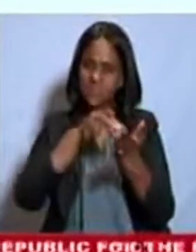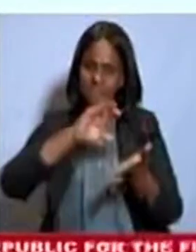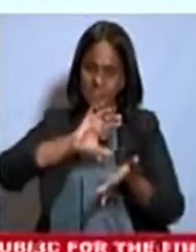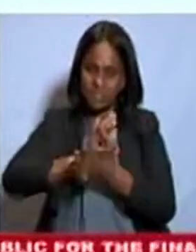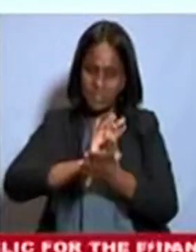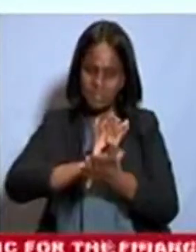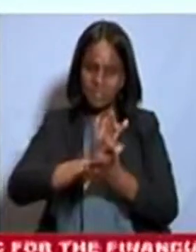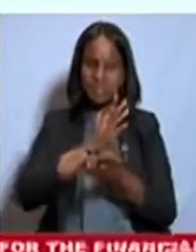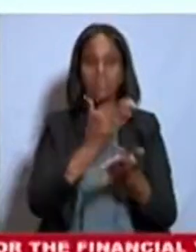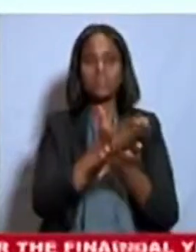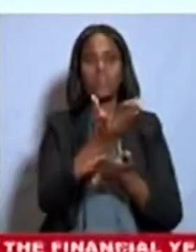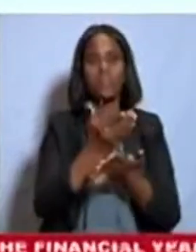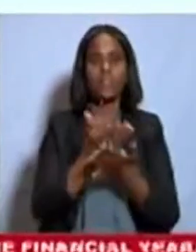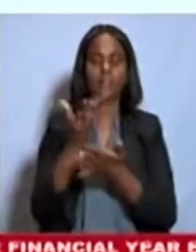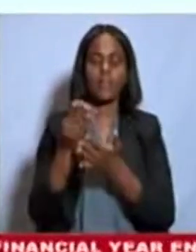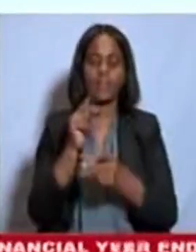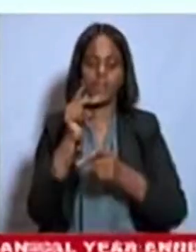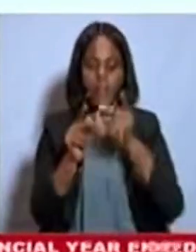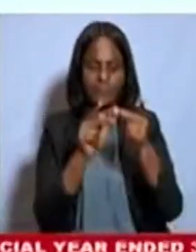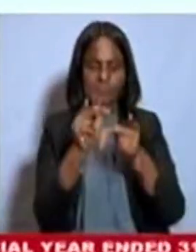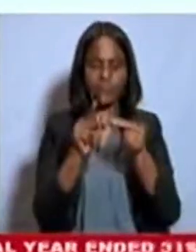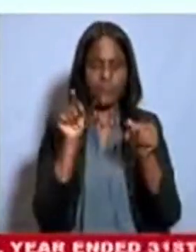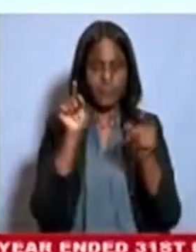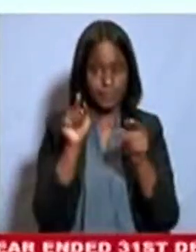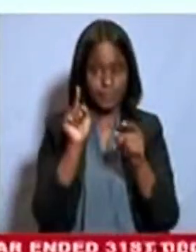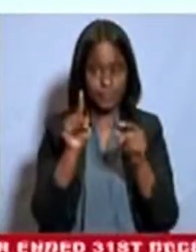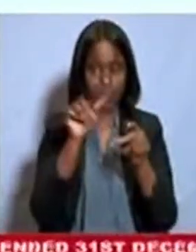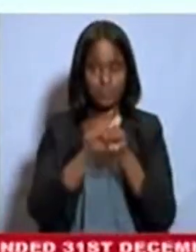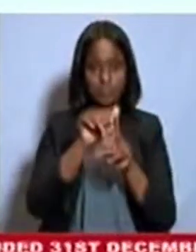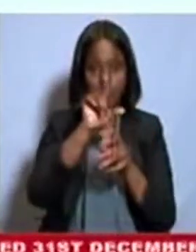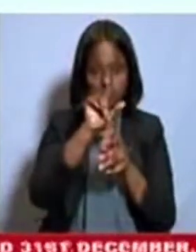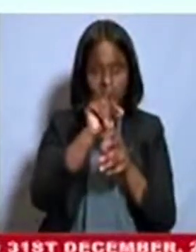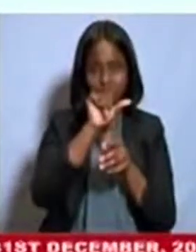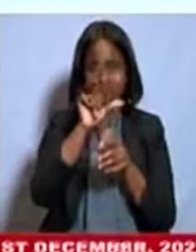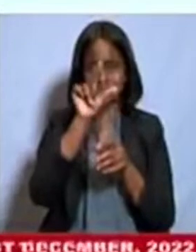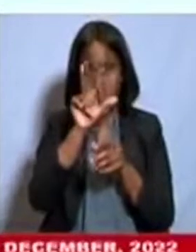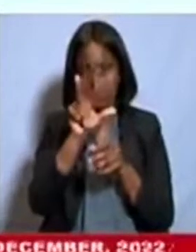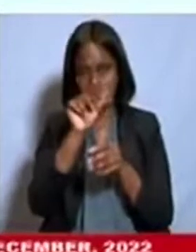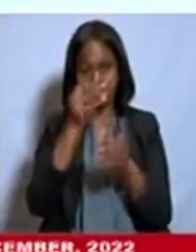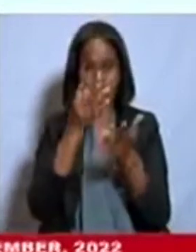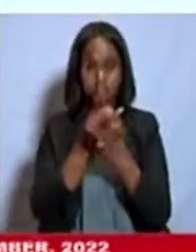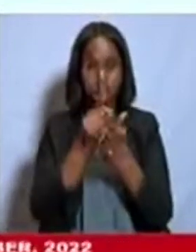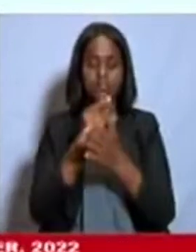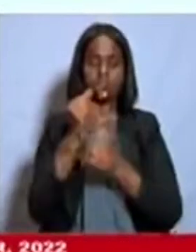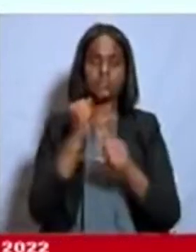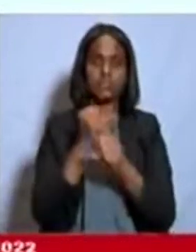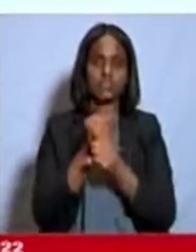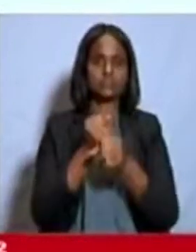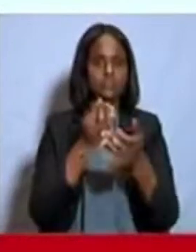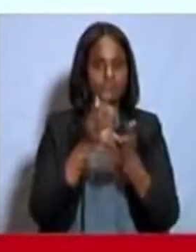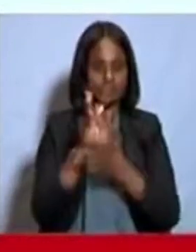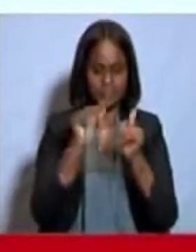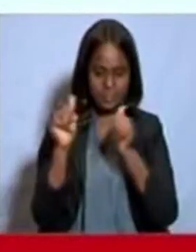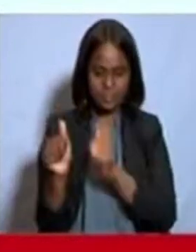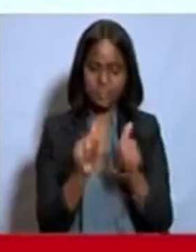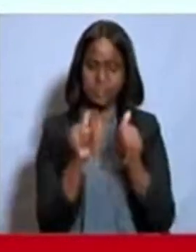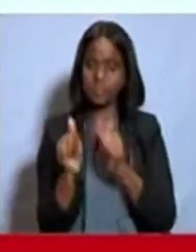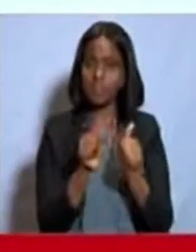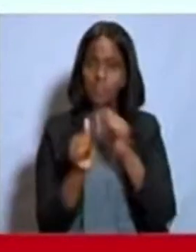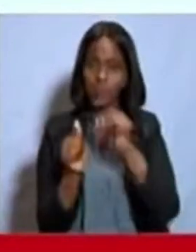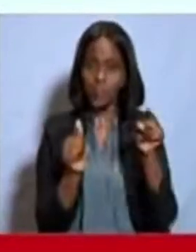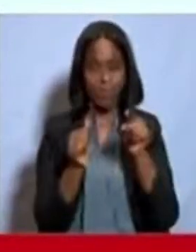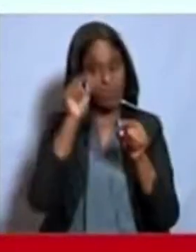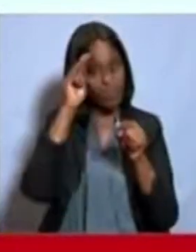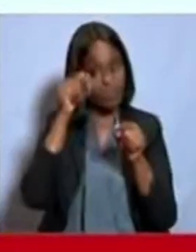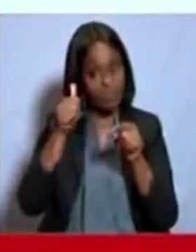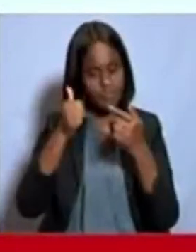the procurement process straddled to the 2023 financial years. Corrective action. The